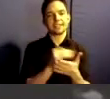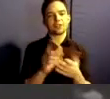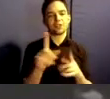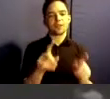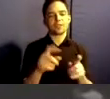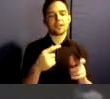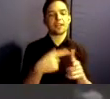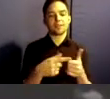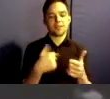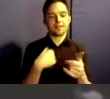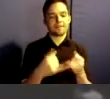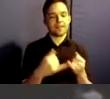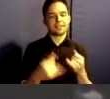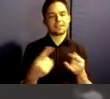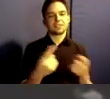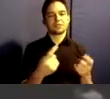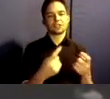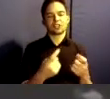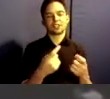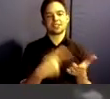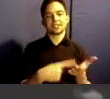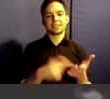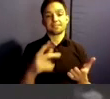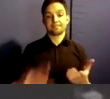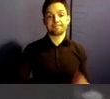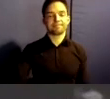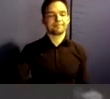we'll have a final round of questions and discussion.